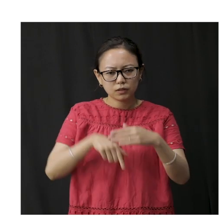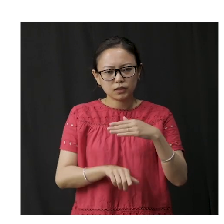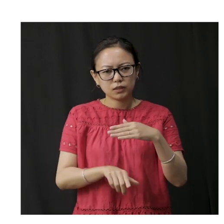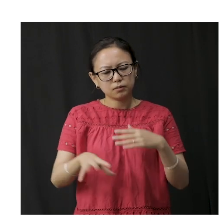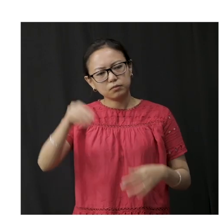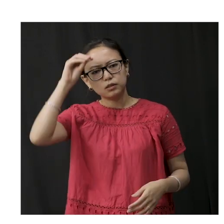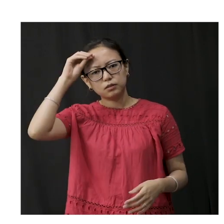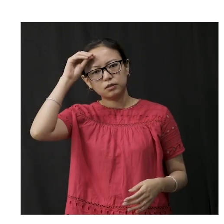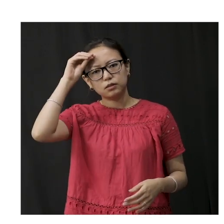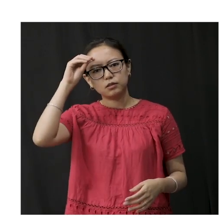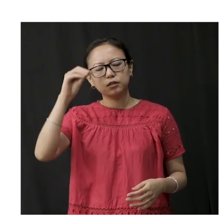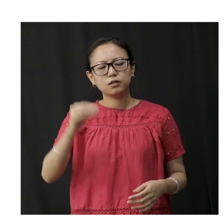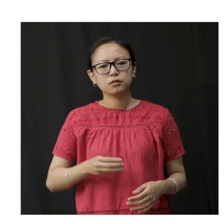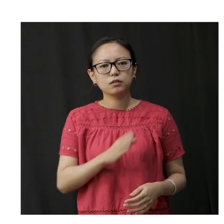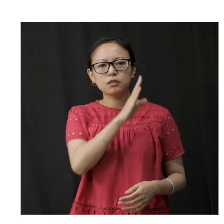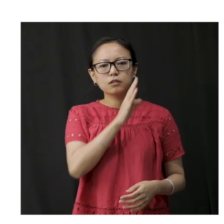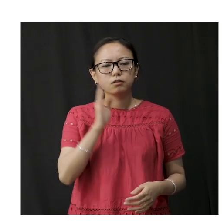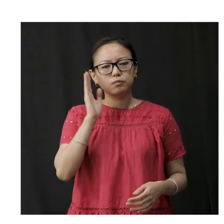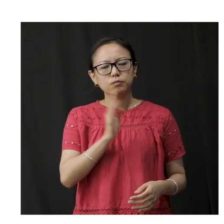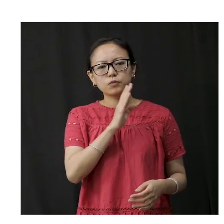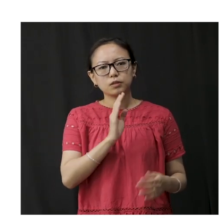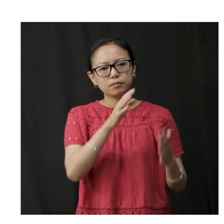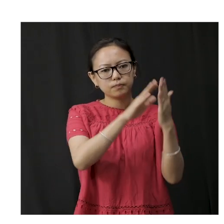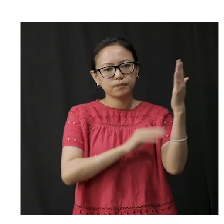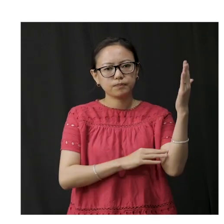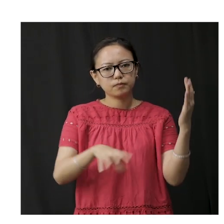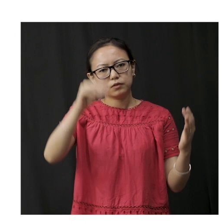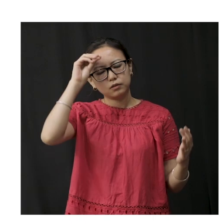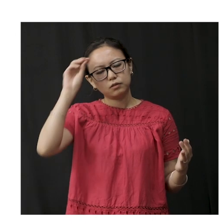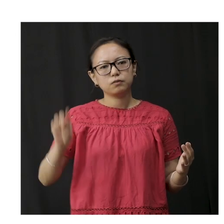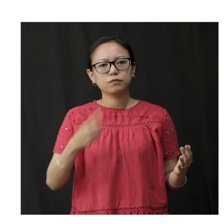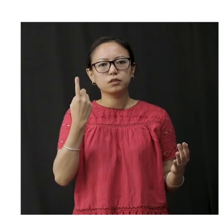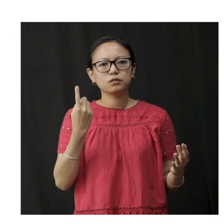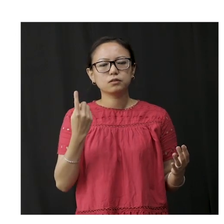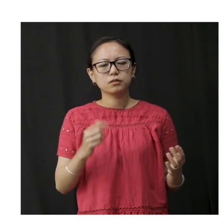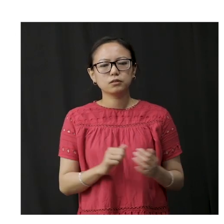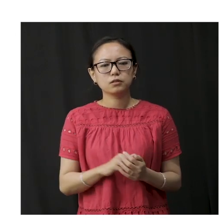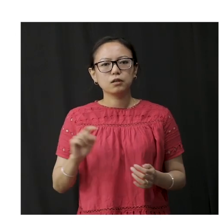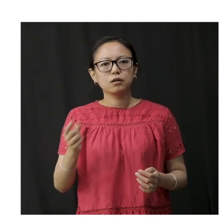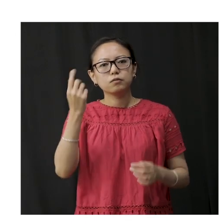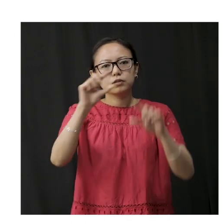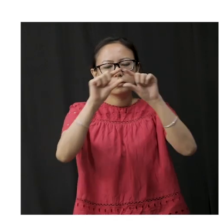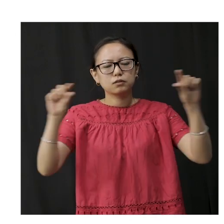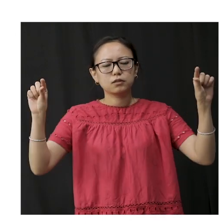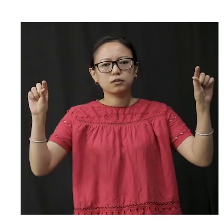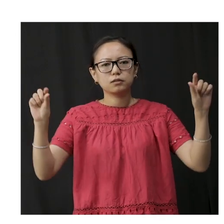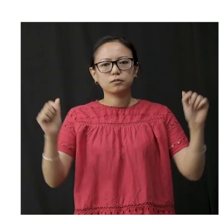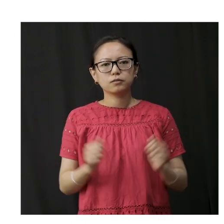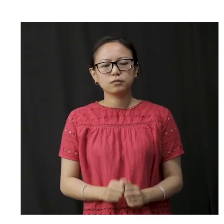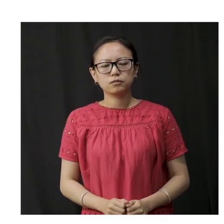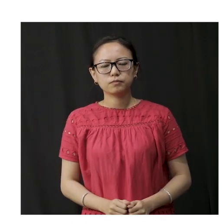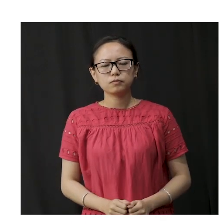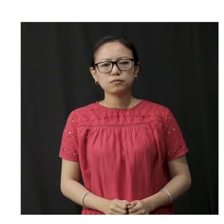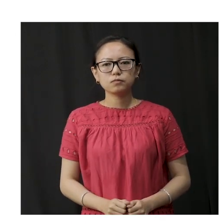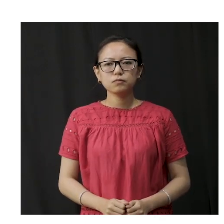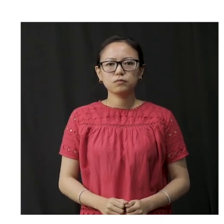line. I want you to all recite along with me. The first line: the moon shines clear